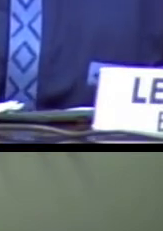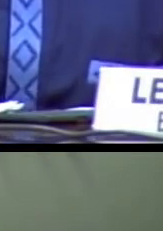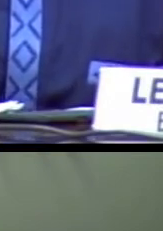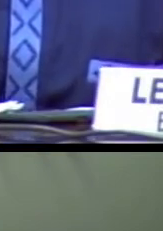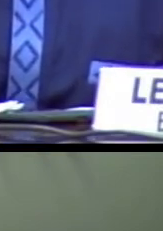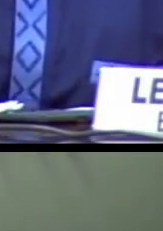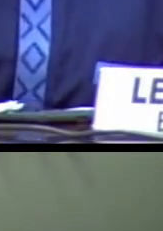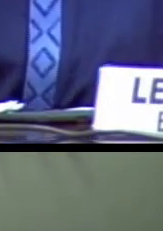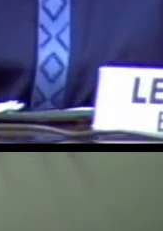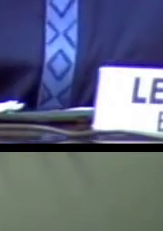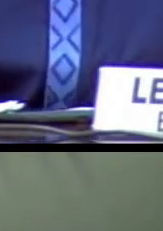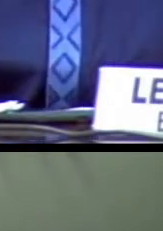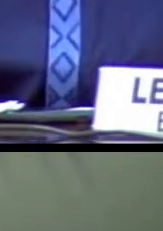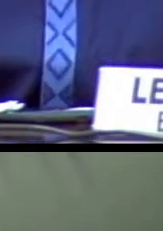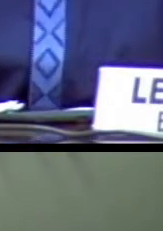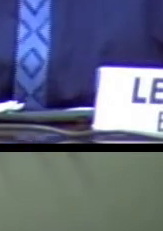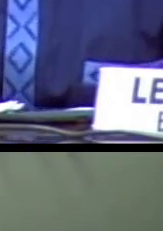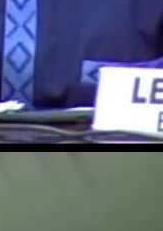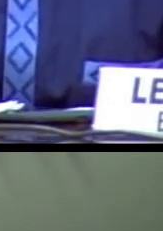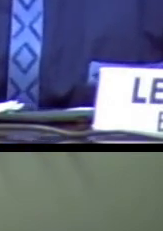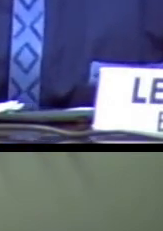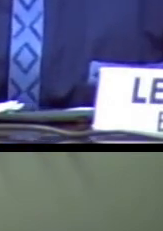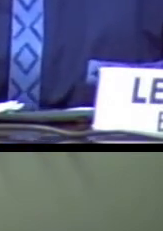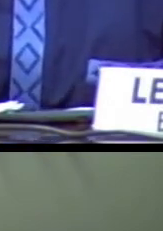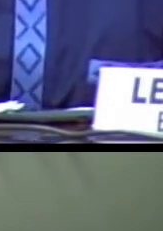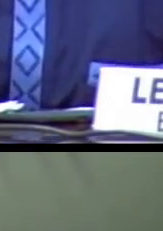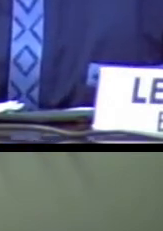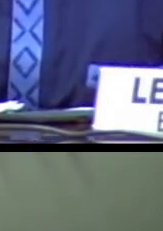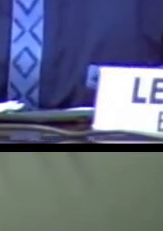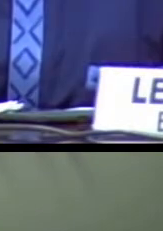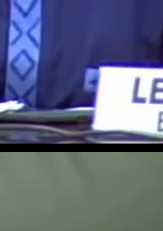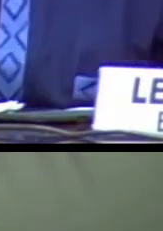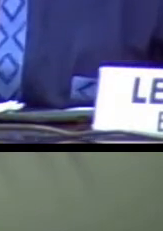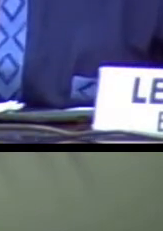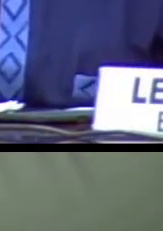lawyer Usman Silla. Yes.